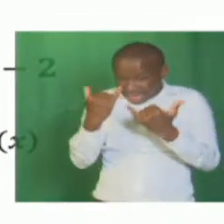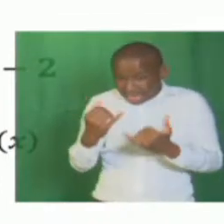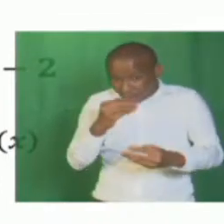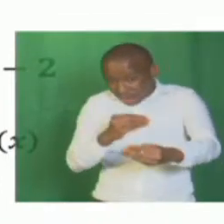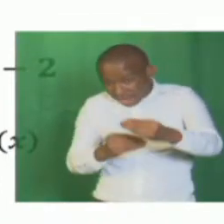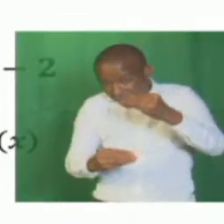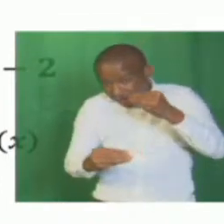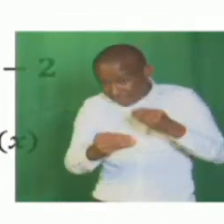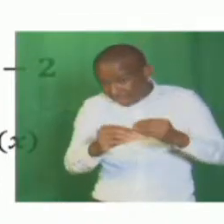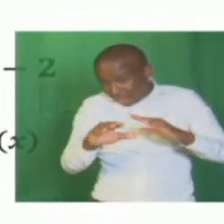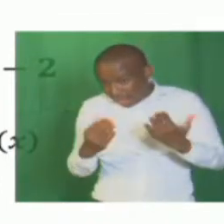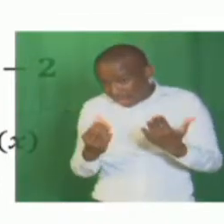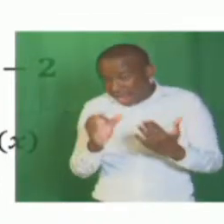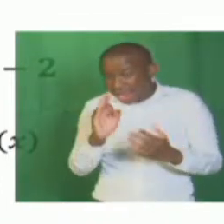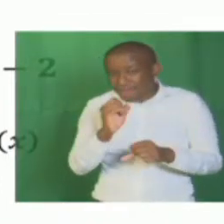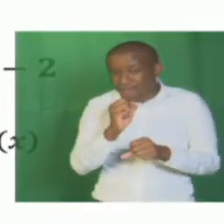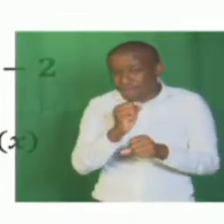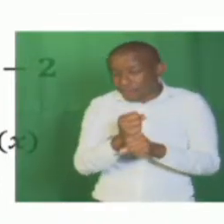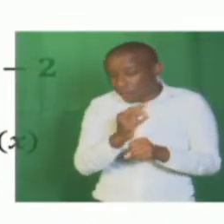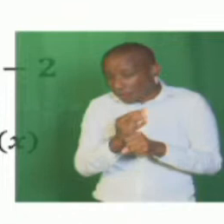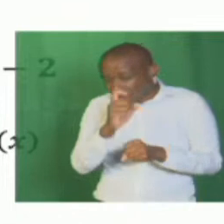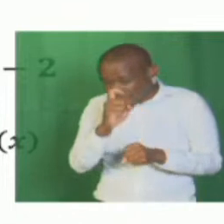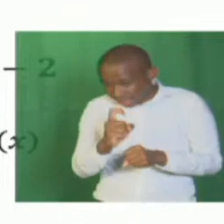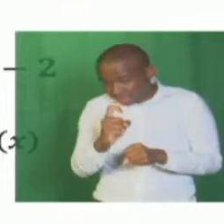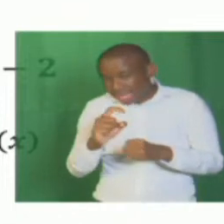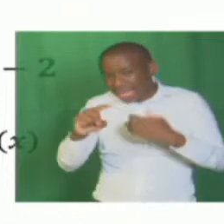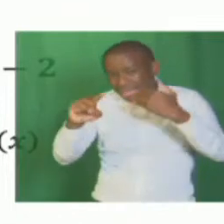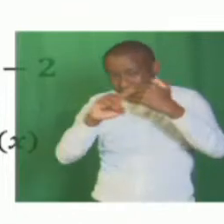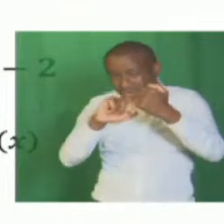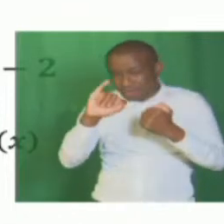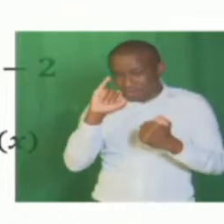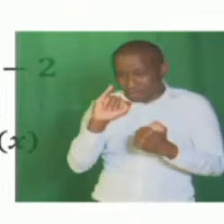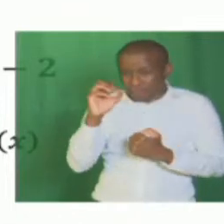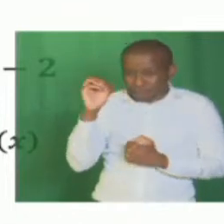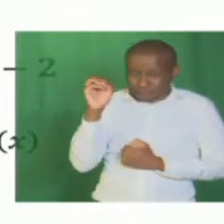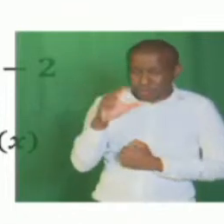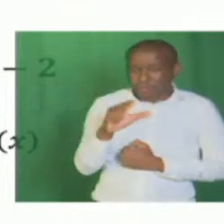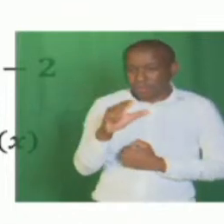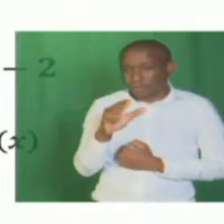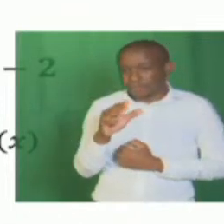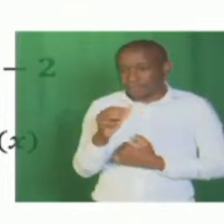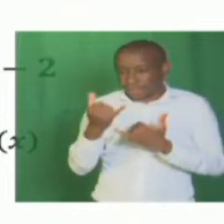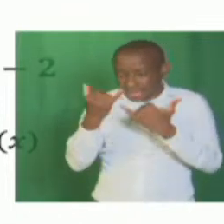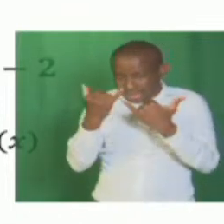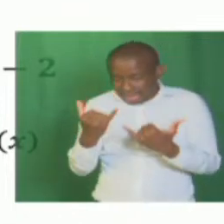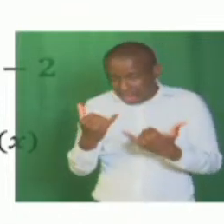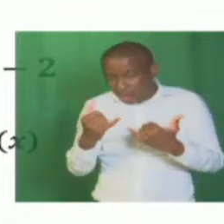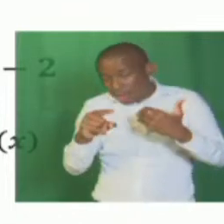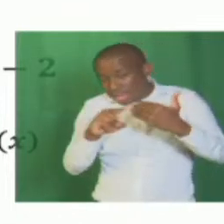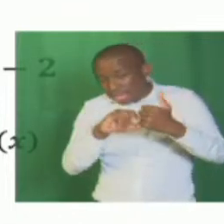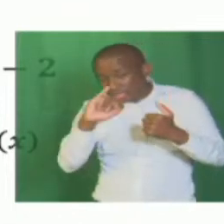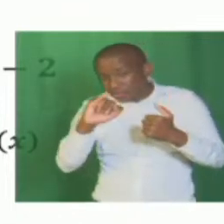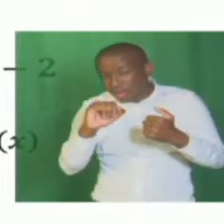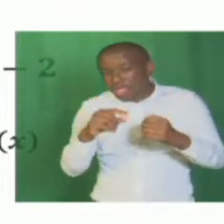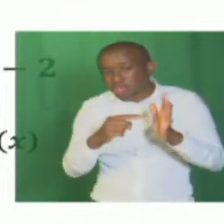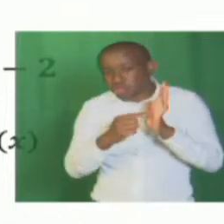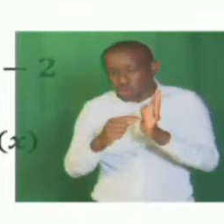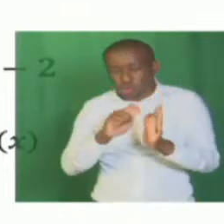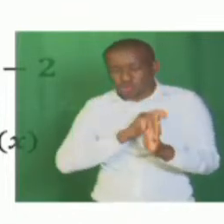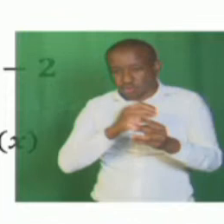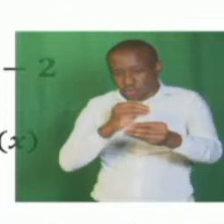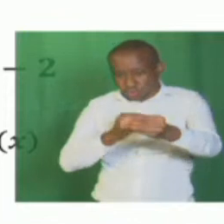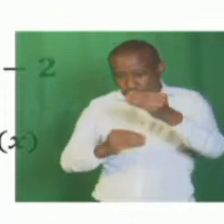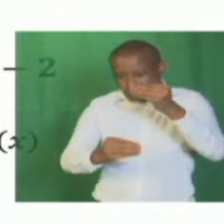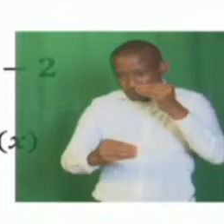inverse will then be f to the power negative 1 of x. So that means this means it's an inverse of the